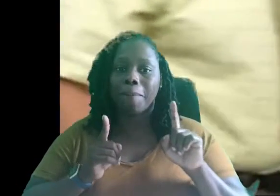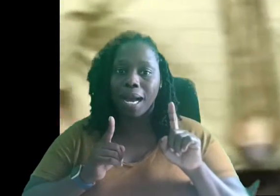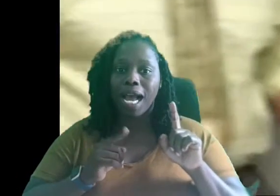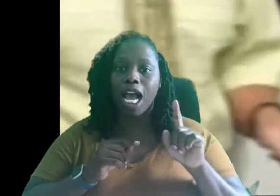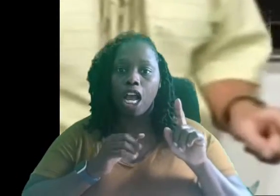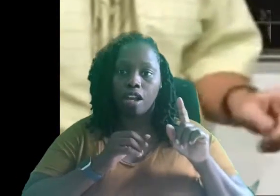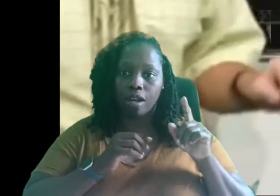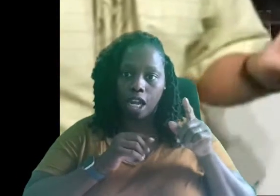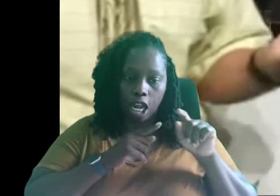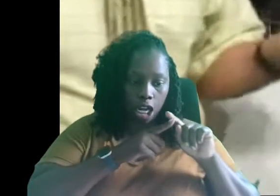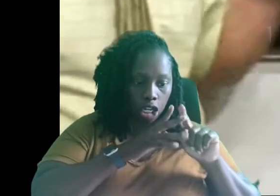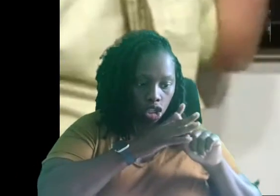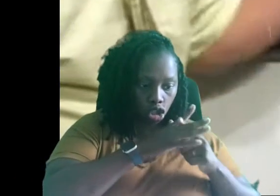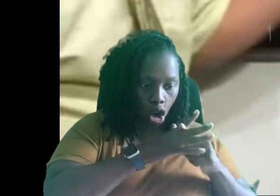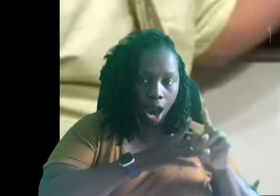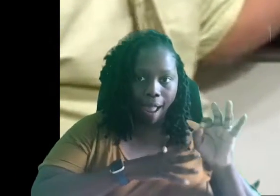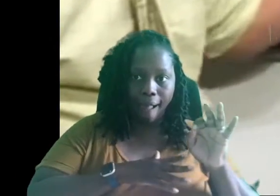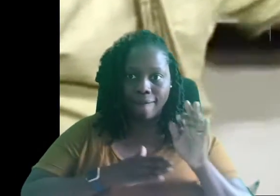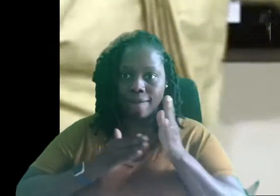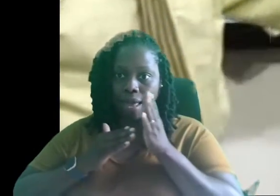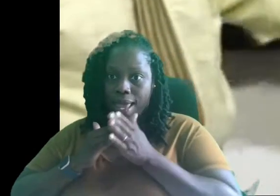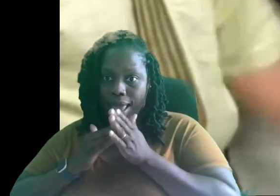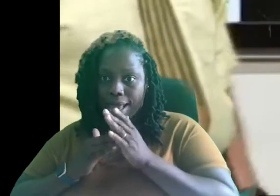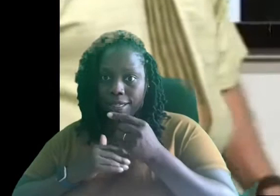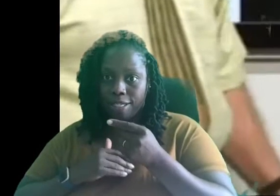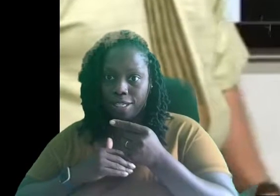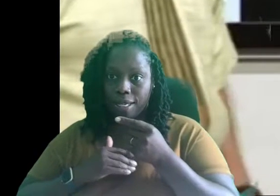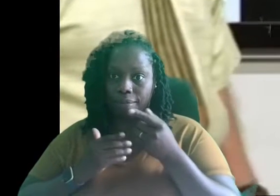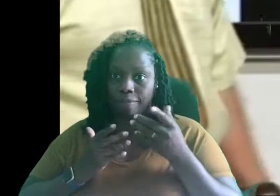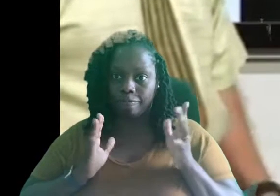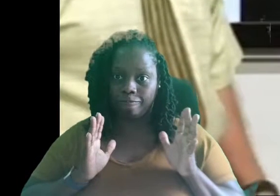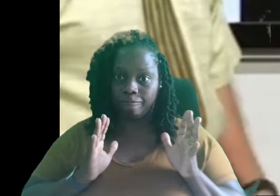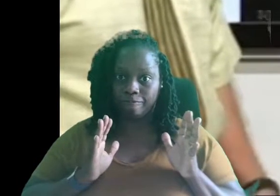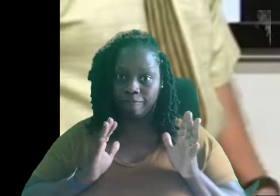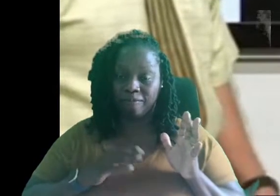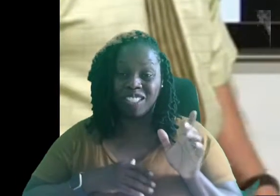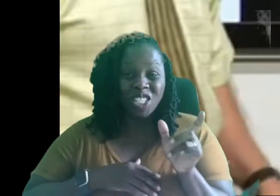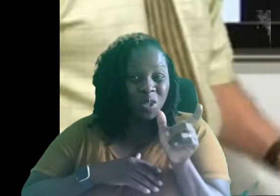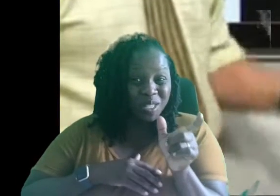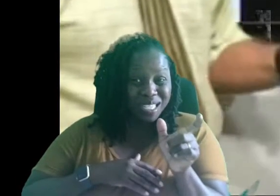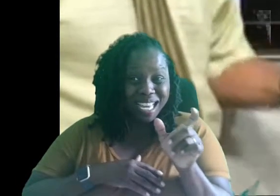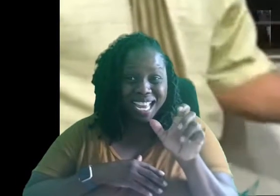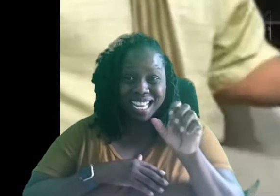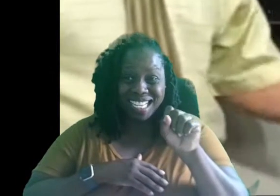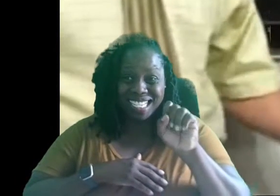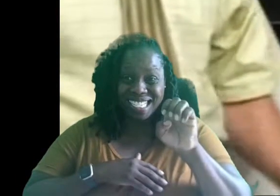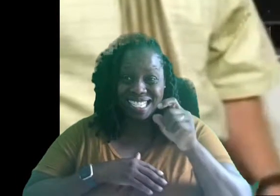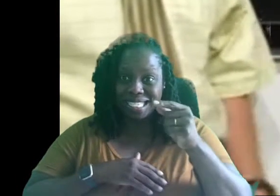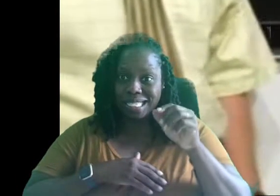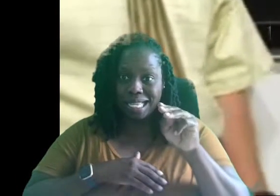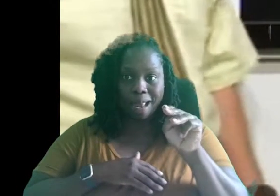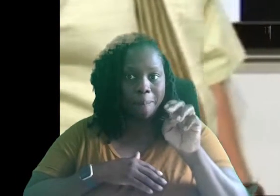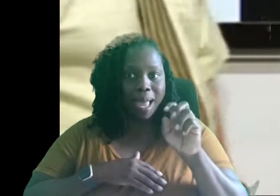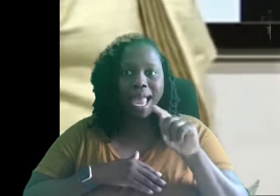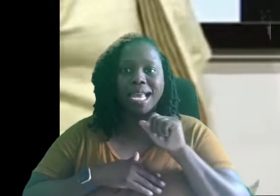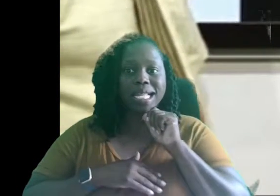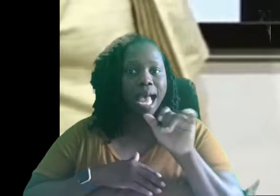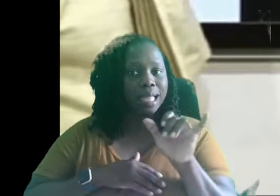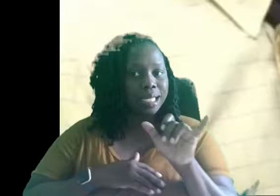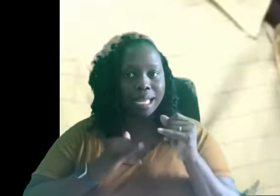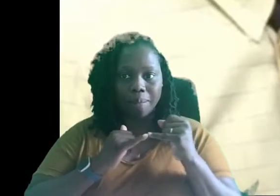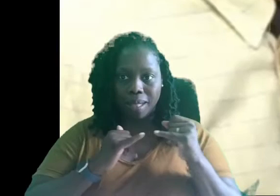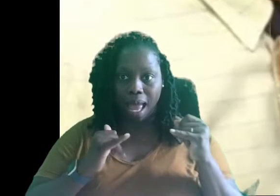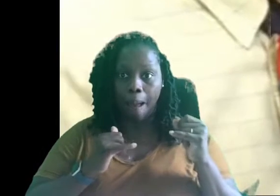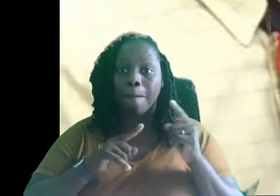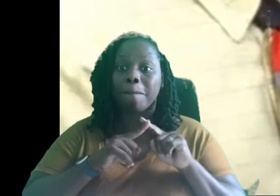arrows on either end. Okay? It starts at F, it ends at G. So a segment is not the same thing as a